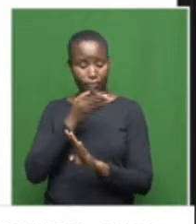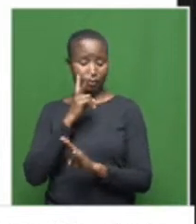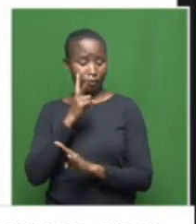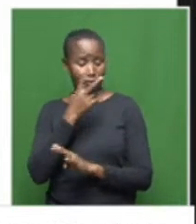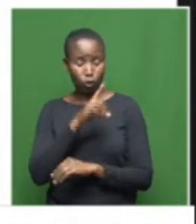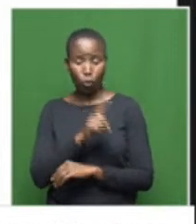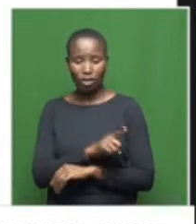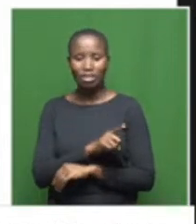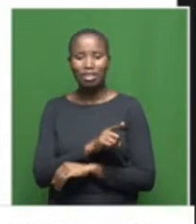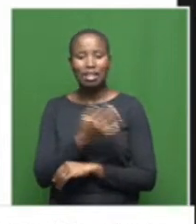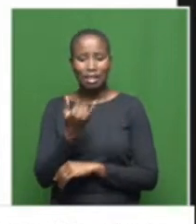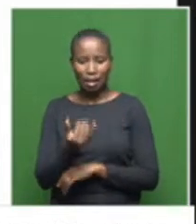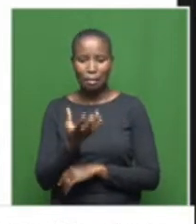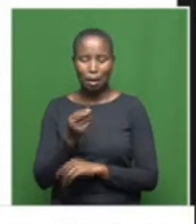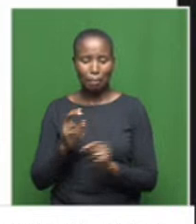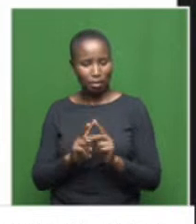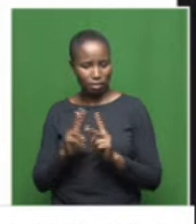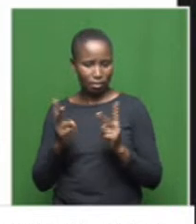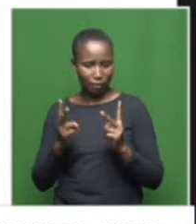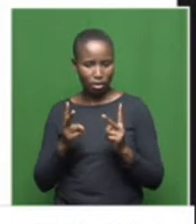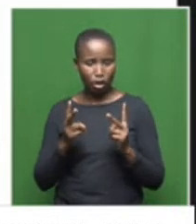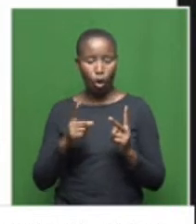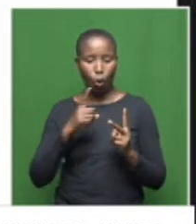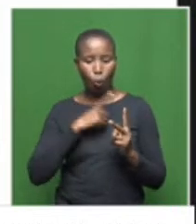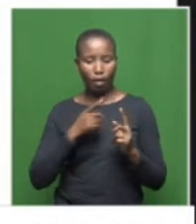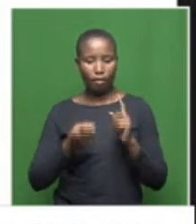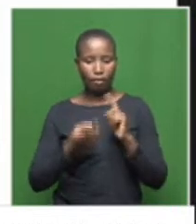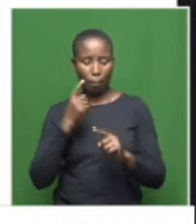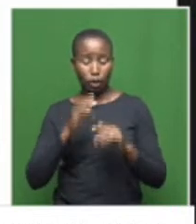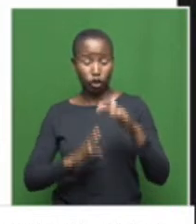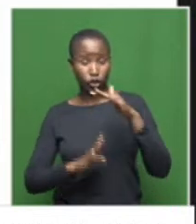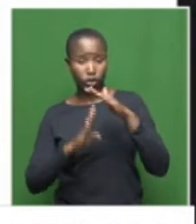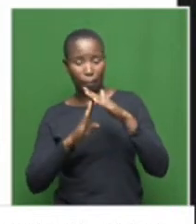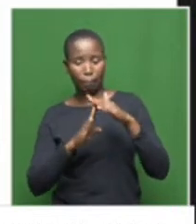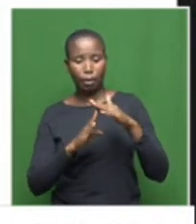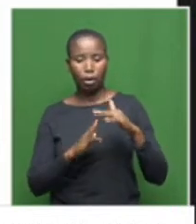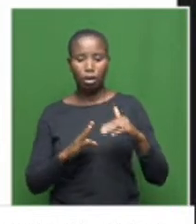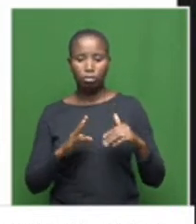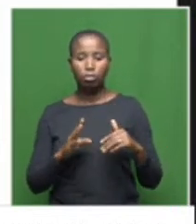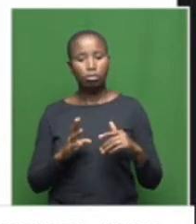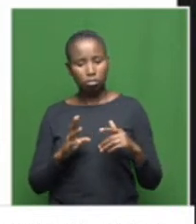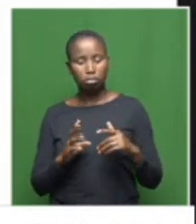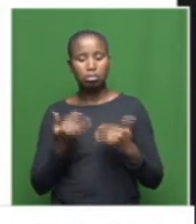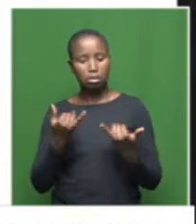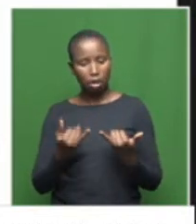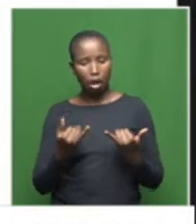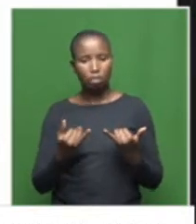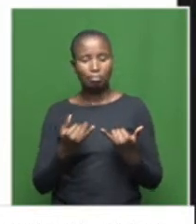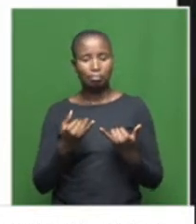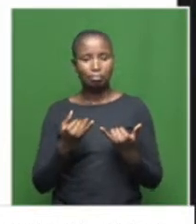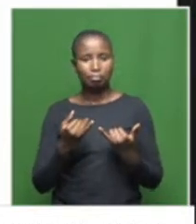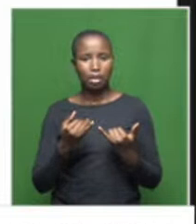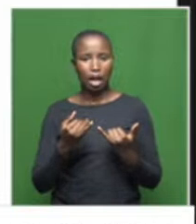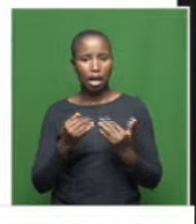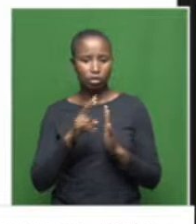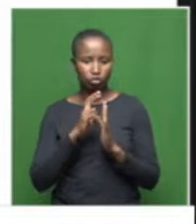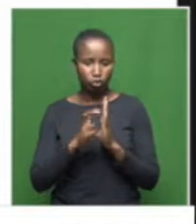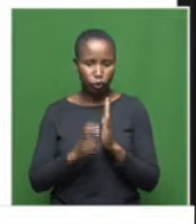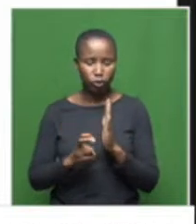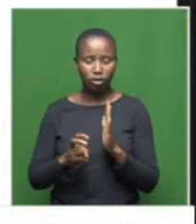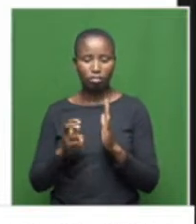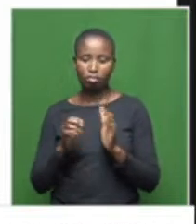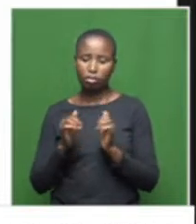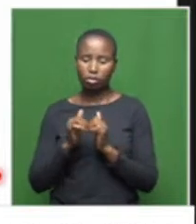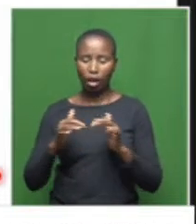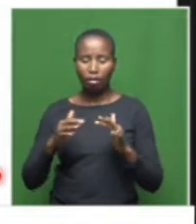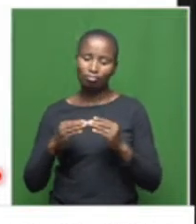very different point in the pandemic, and we have been decreasing the restrictions. And in line with that, I